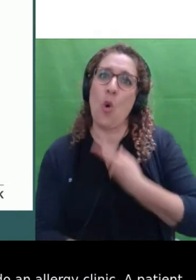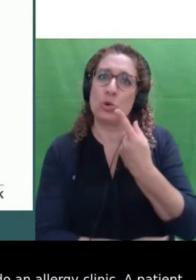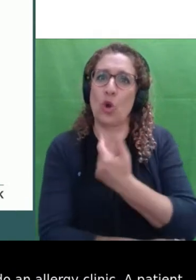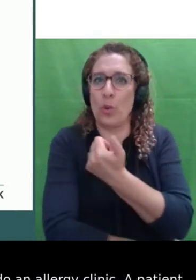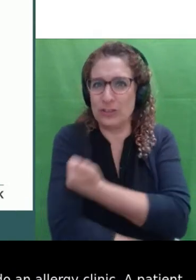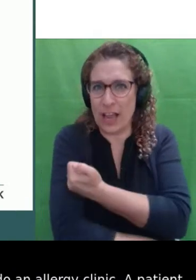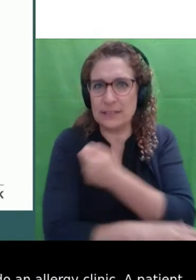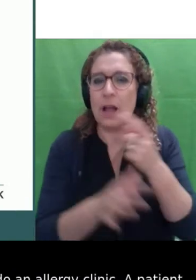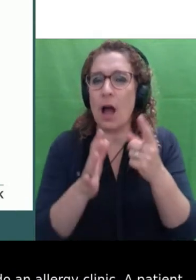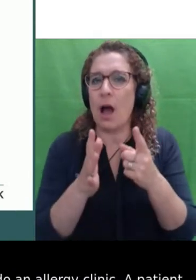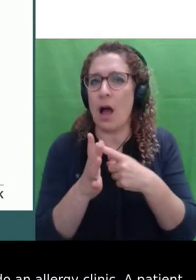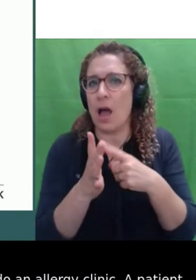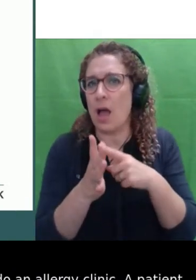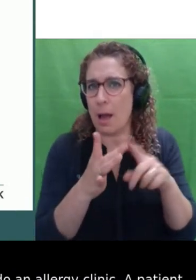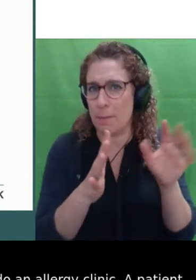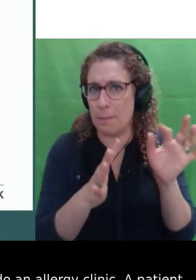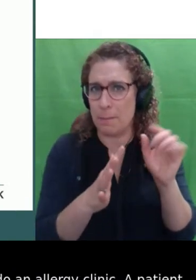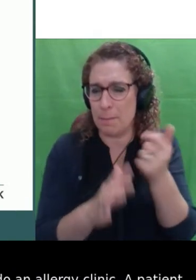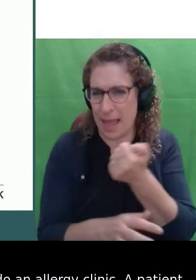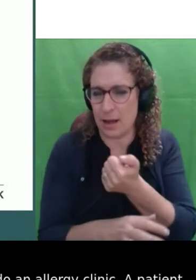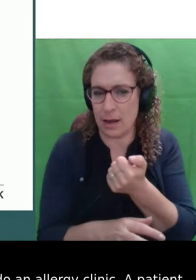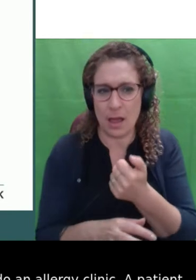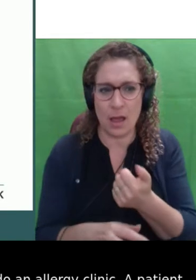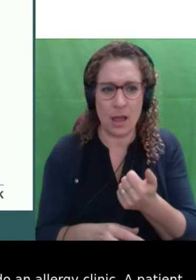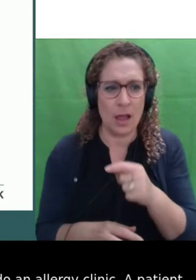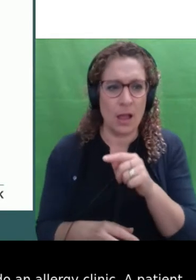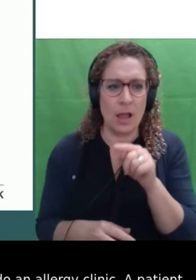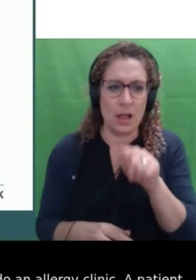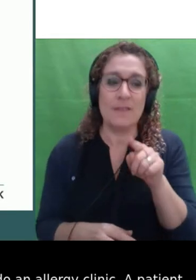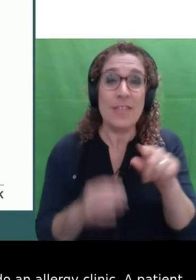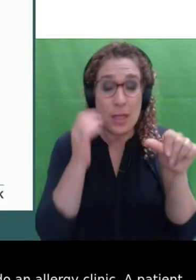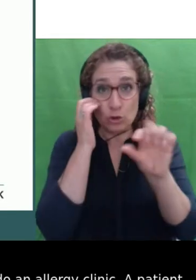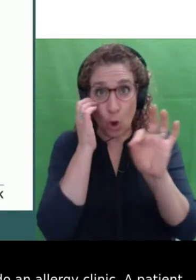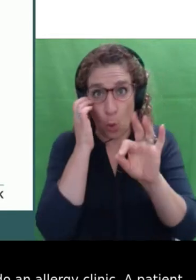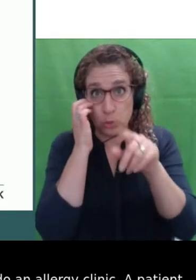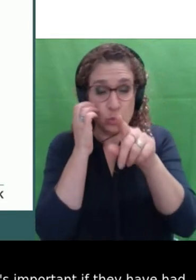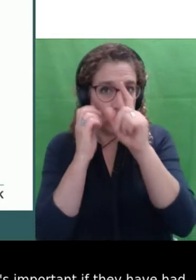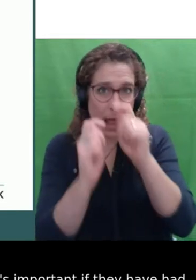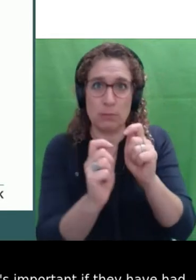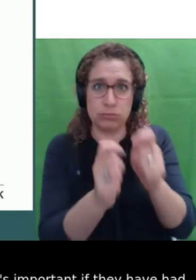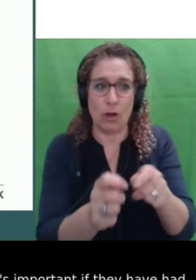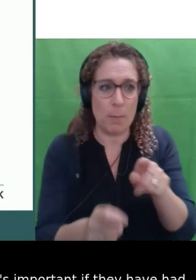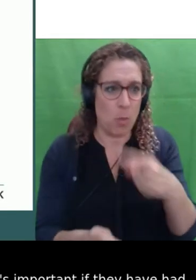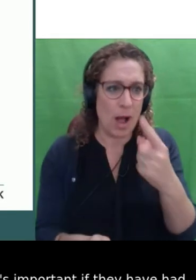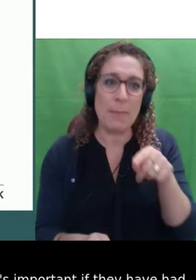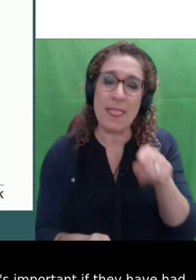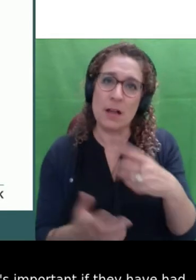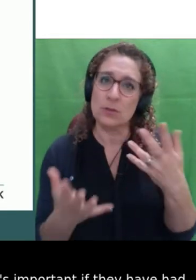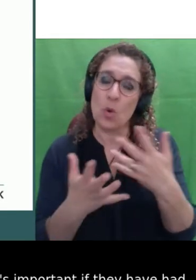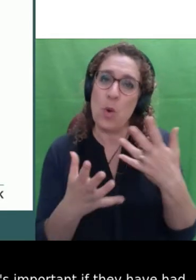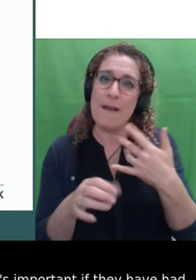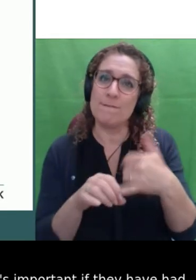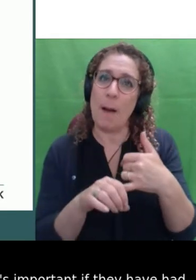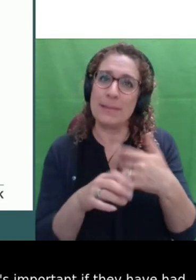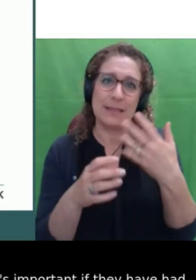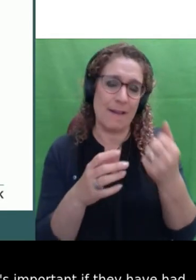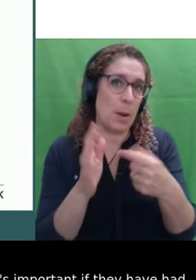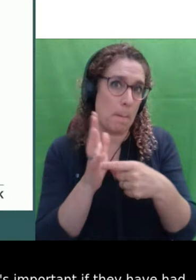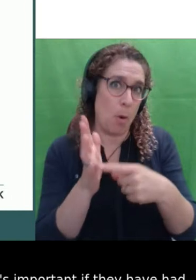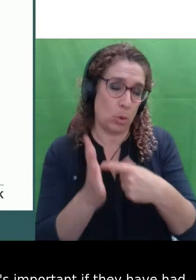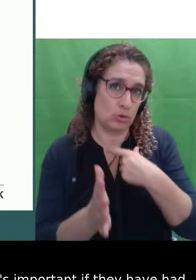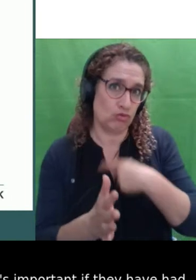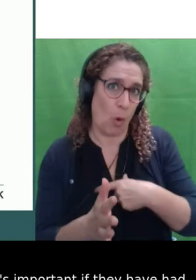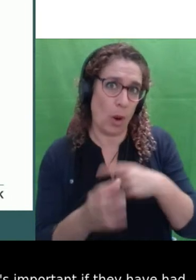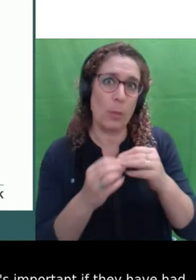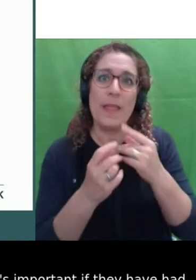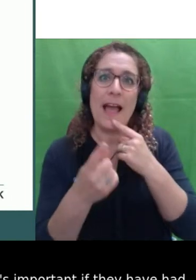one and then this is where i think pharmacists play a pivotal role in the same part information and education and actually